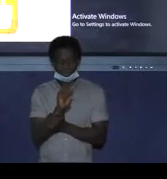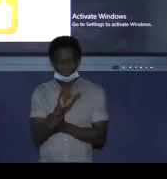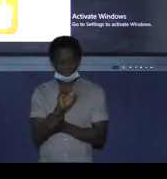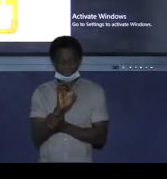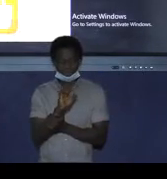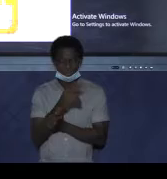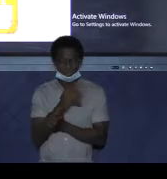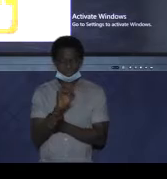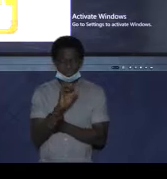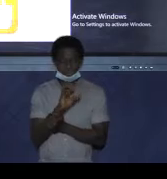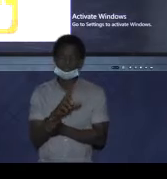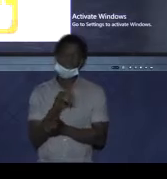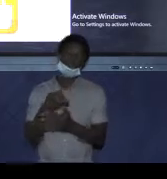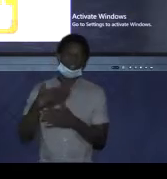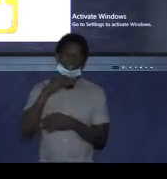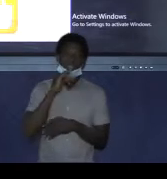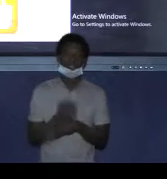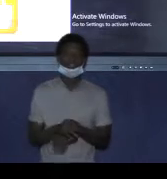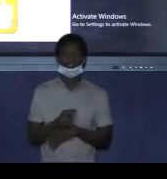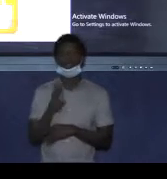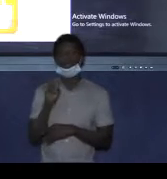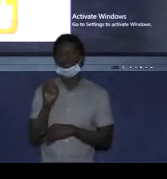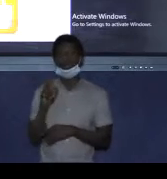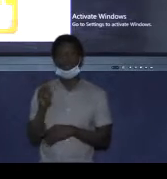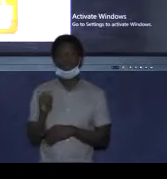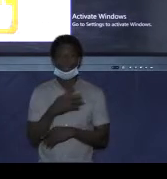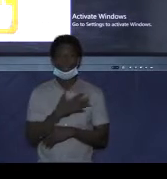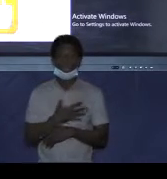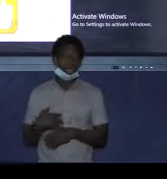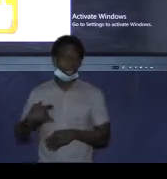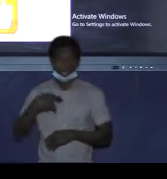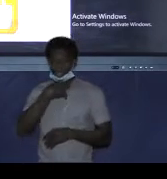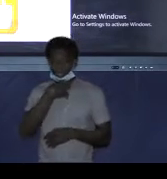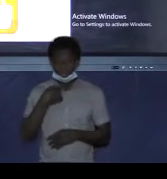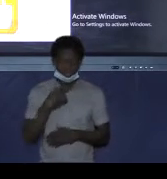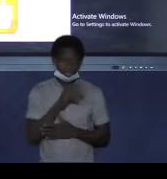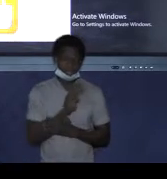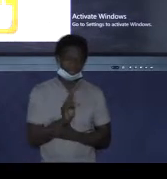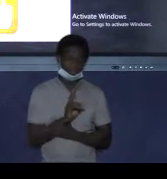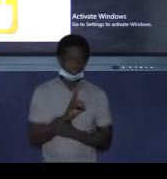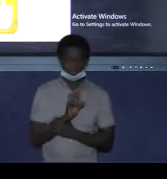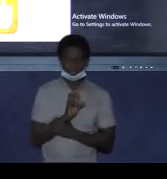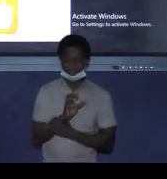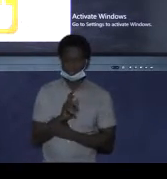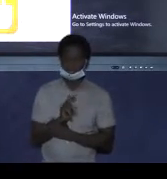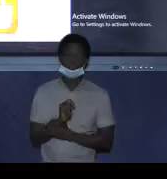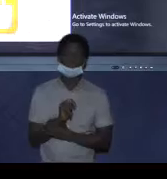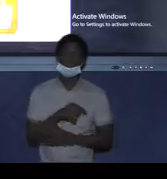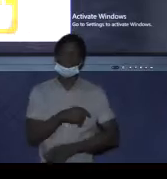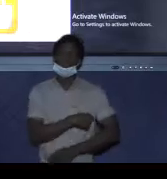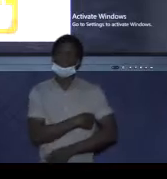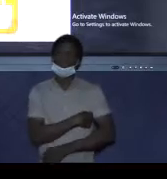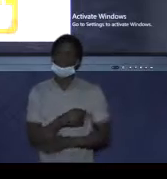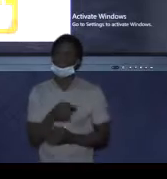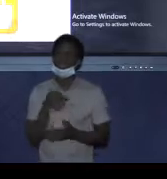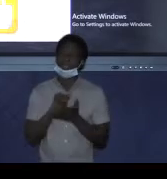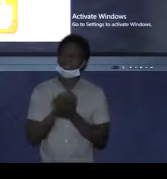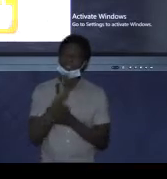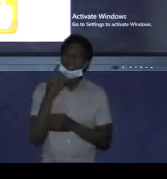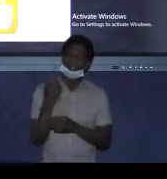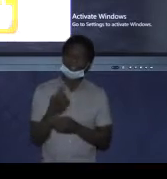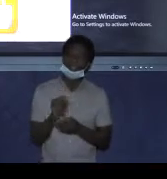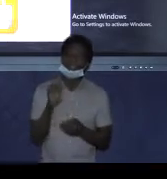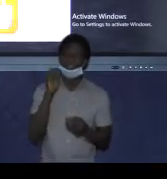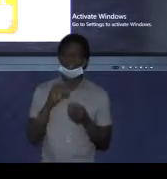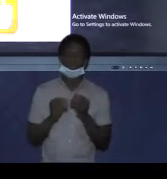Next is wet and dry bulb thermometer. Say that. Wet and dry bulb thermometer. That's the